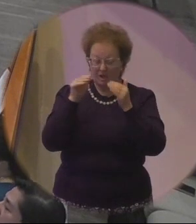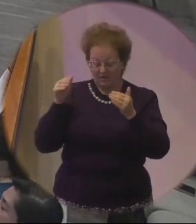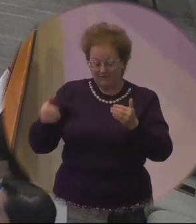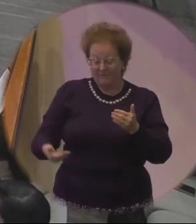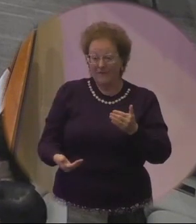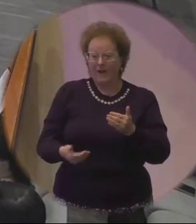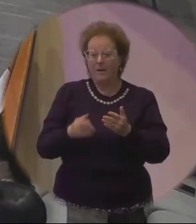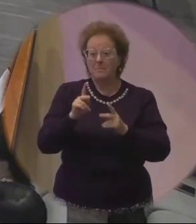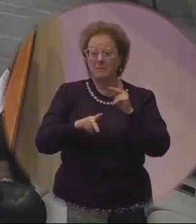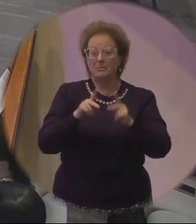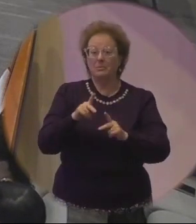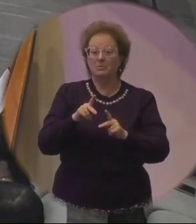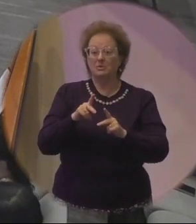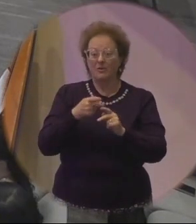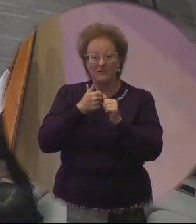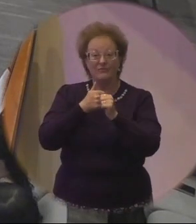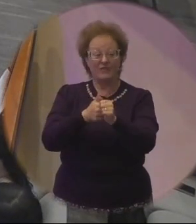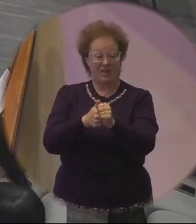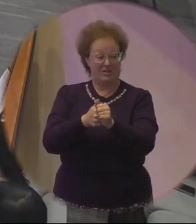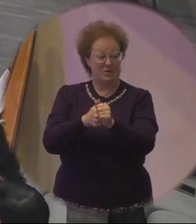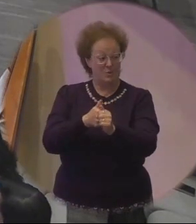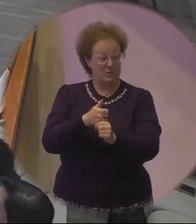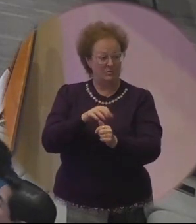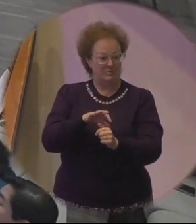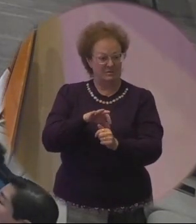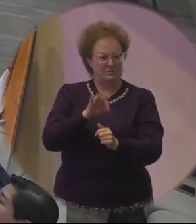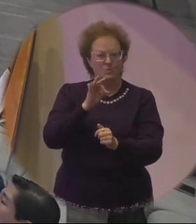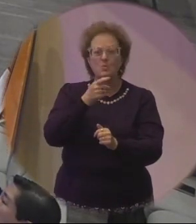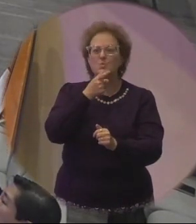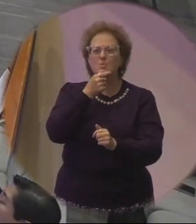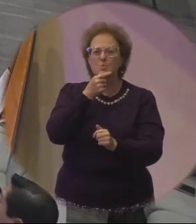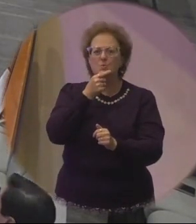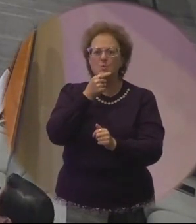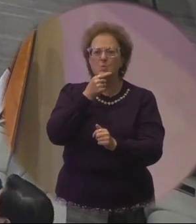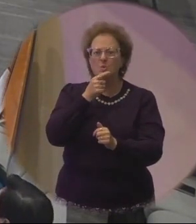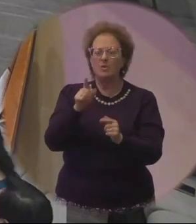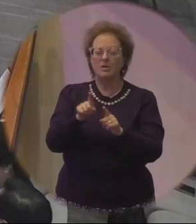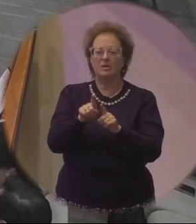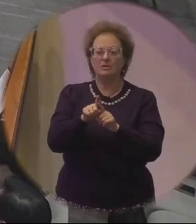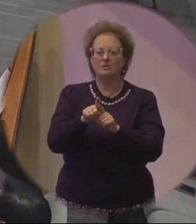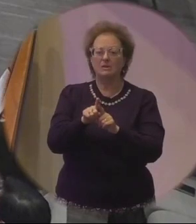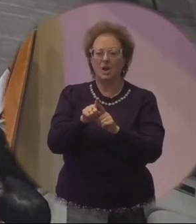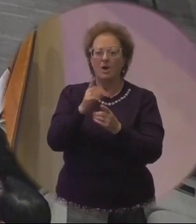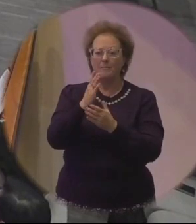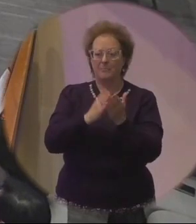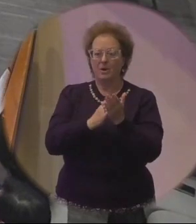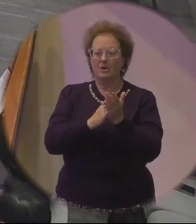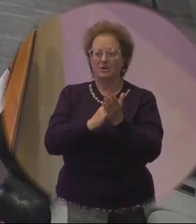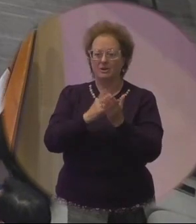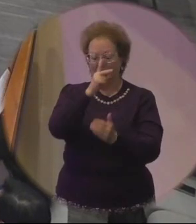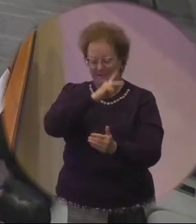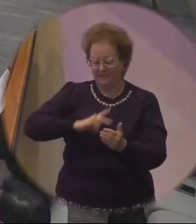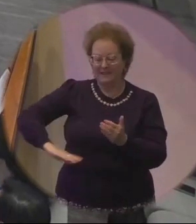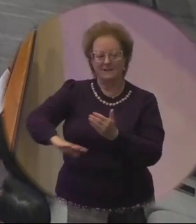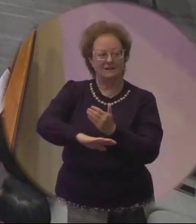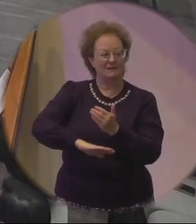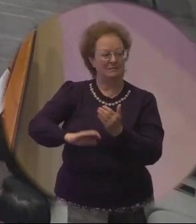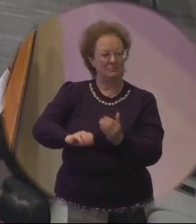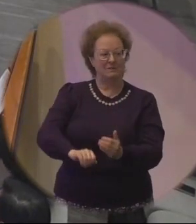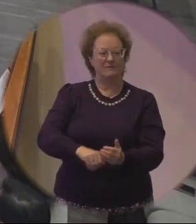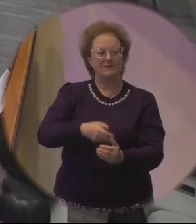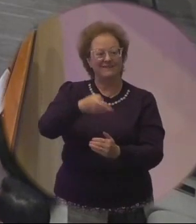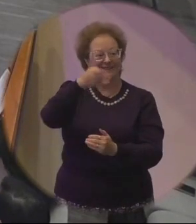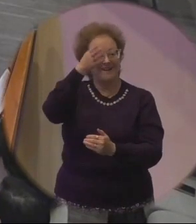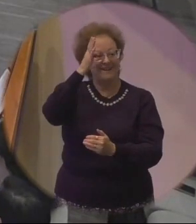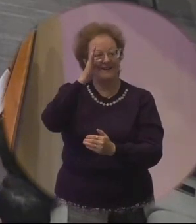people to follow him so they can find out who he is, but also so they can learn what it means to be part of the kingdom of God. And today,